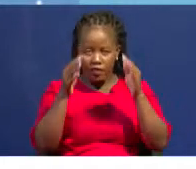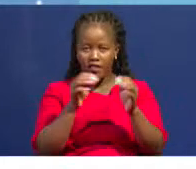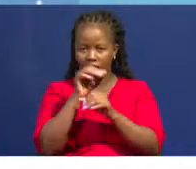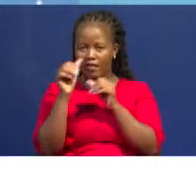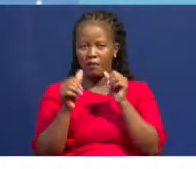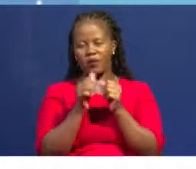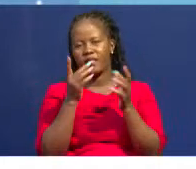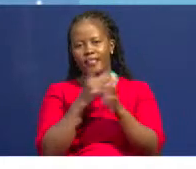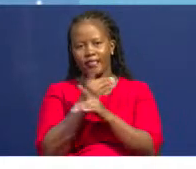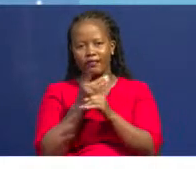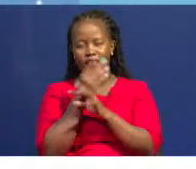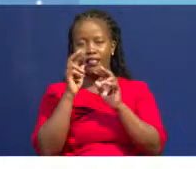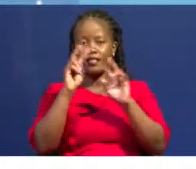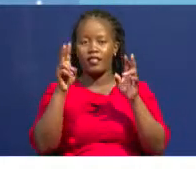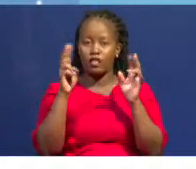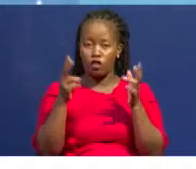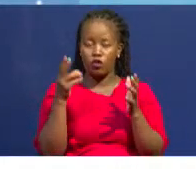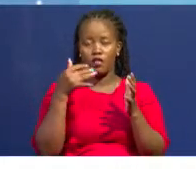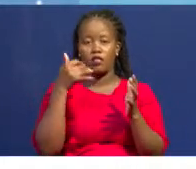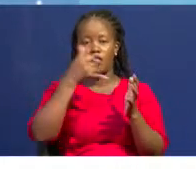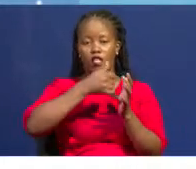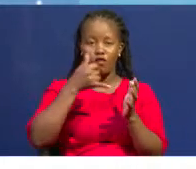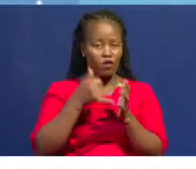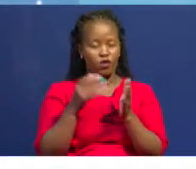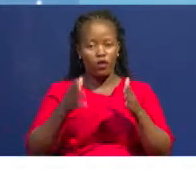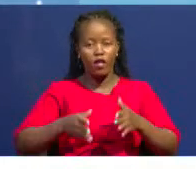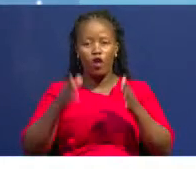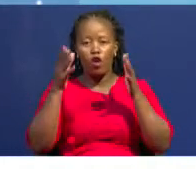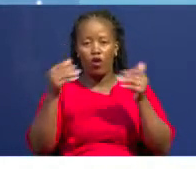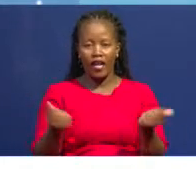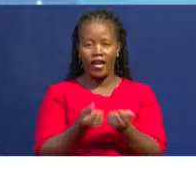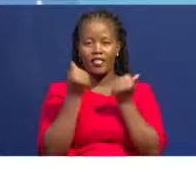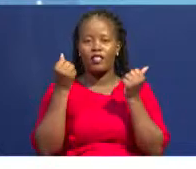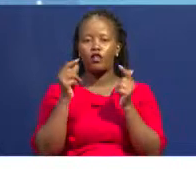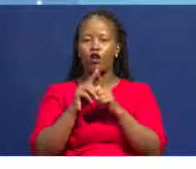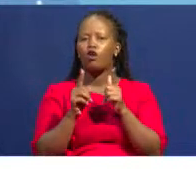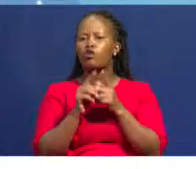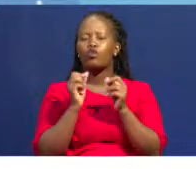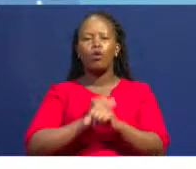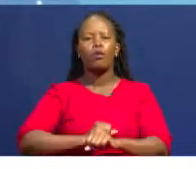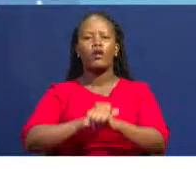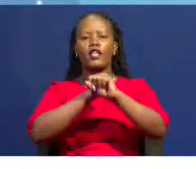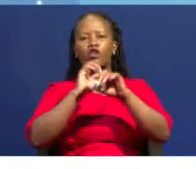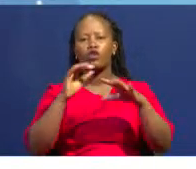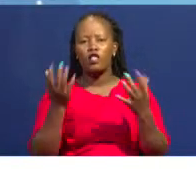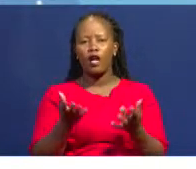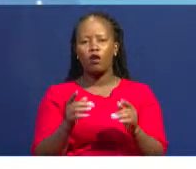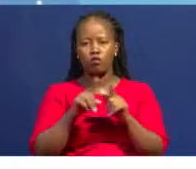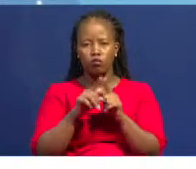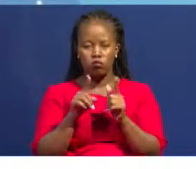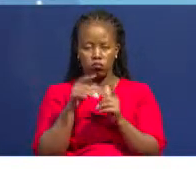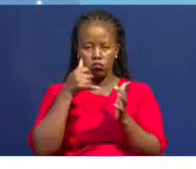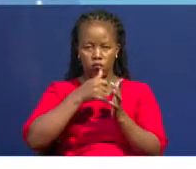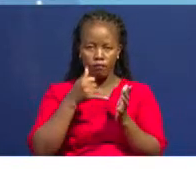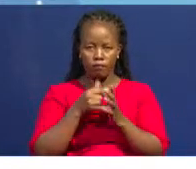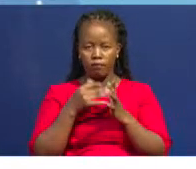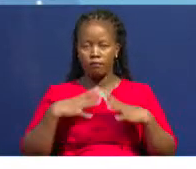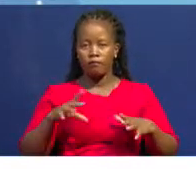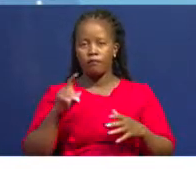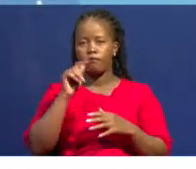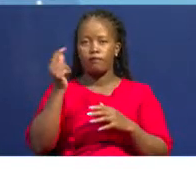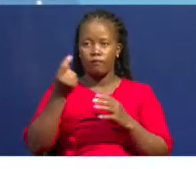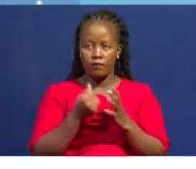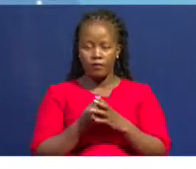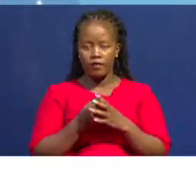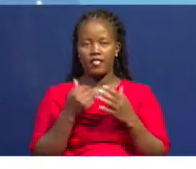the issues that are contributing to this and what are some of the things that we can do, even as Kenyans. And to help me drive this conversation, I'm armed